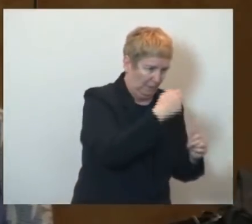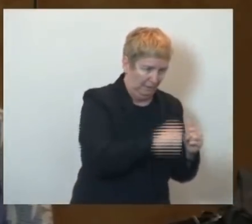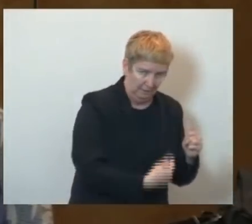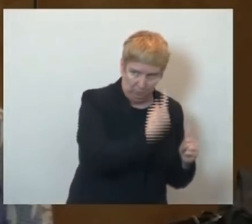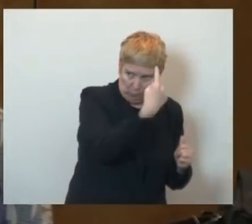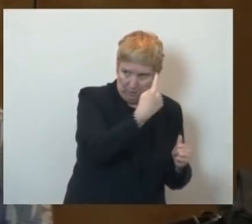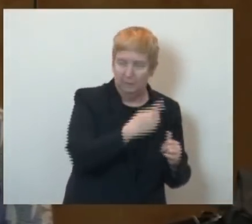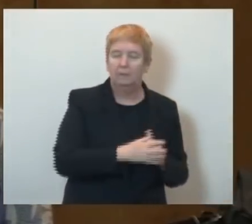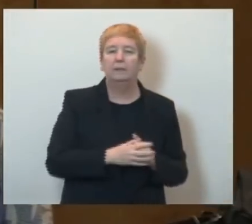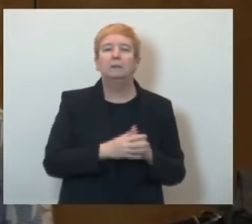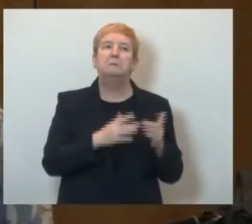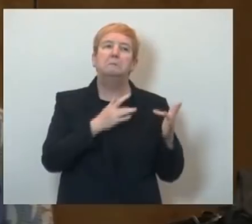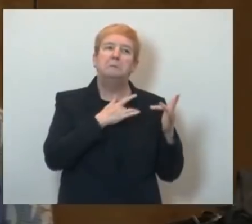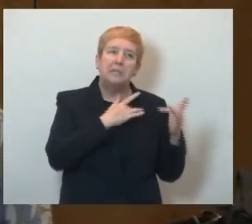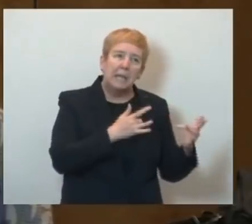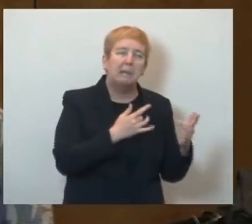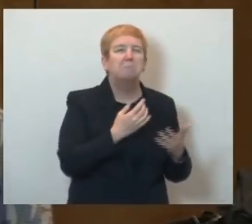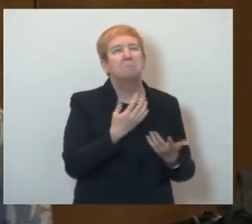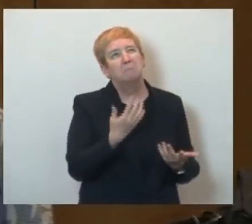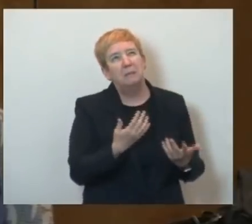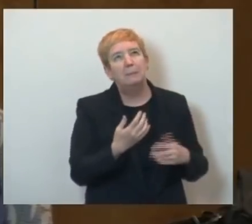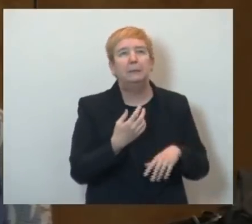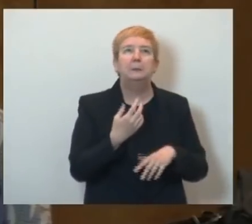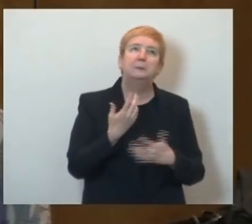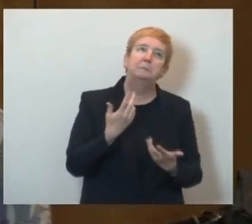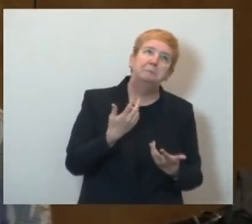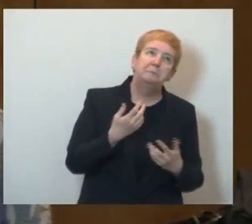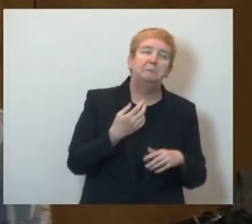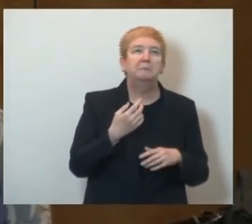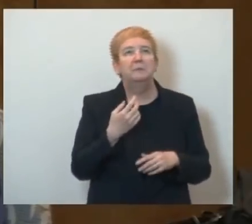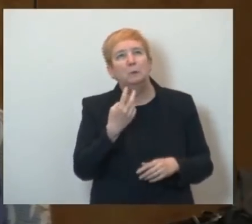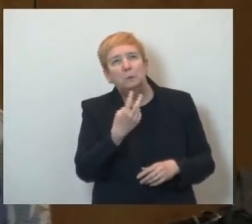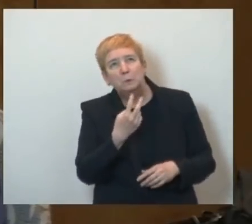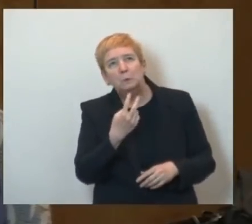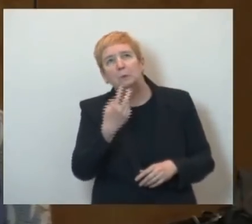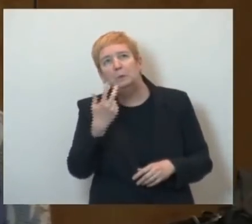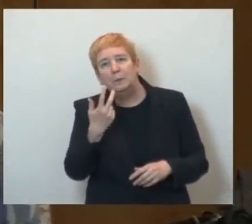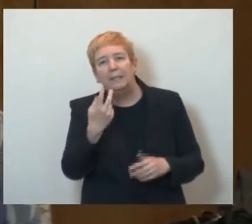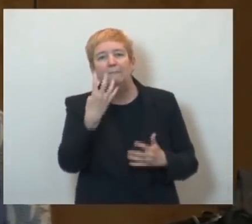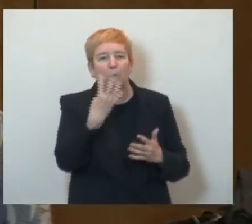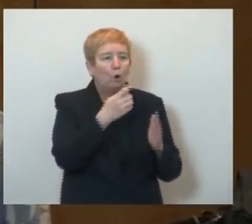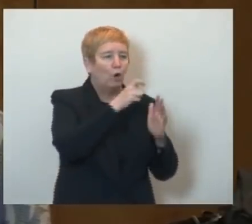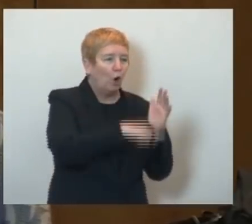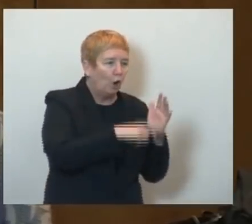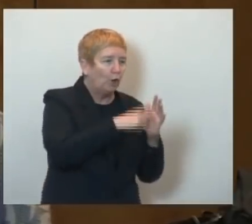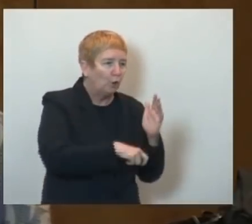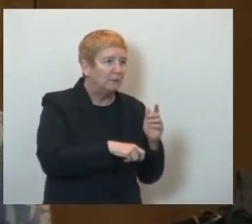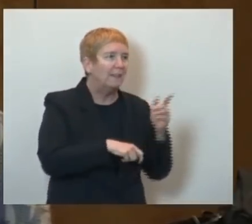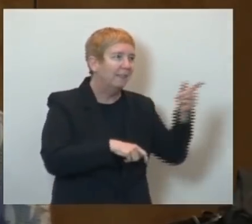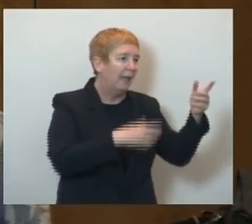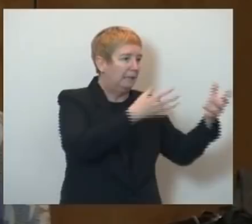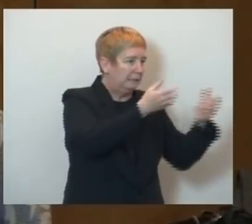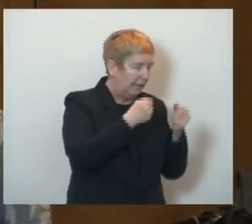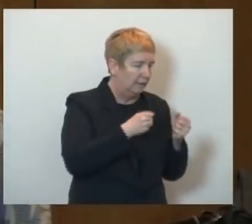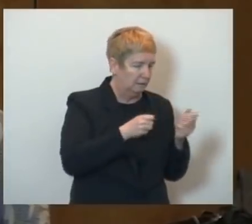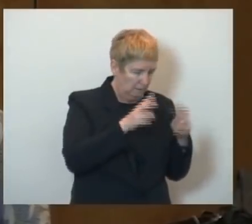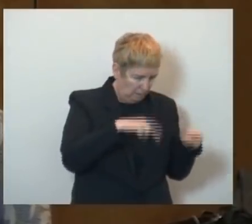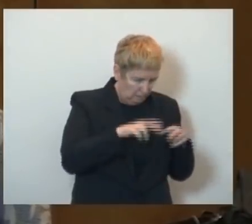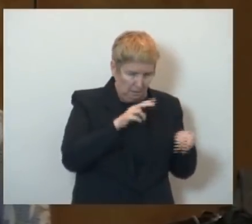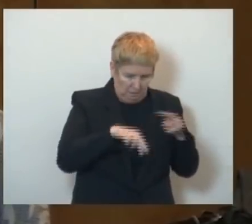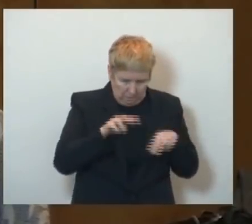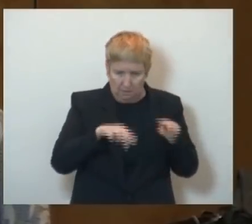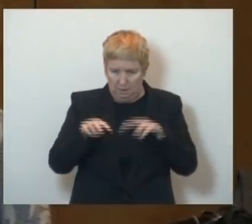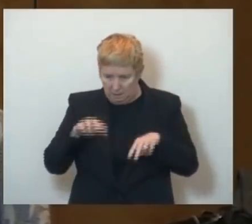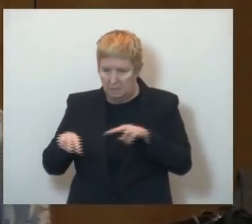reviewing. Usually it takes a couple, 3, 4 articles to give us a sense that it's working. A great